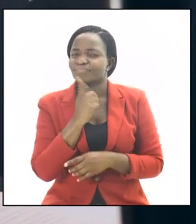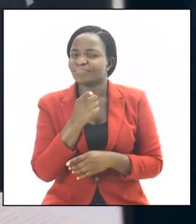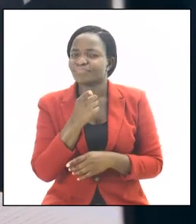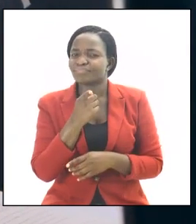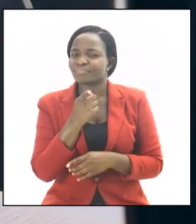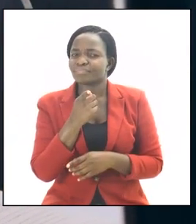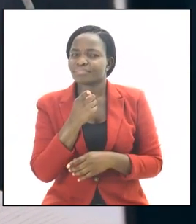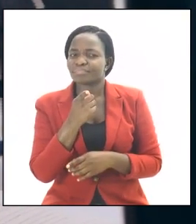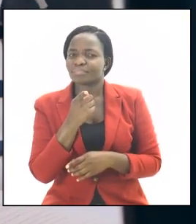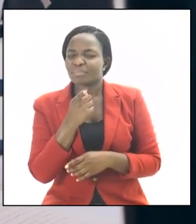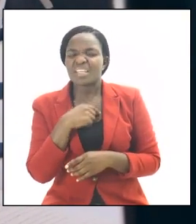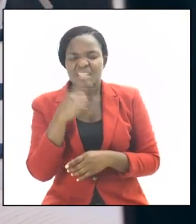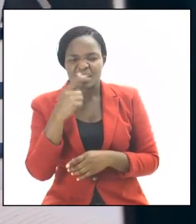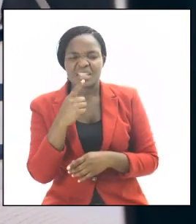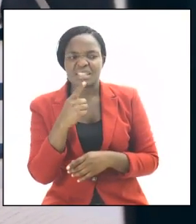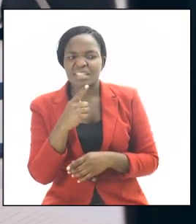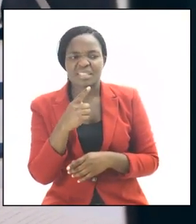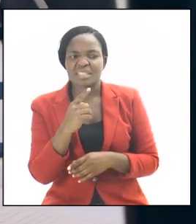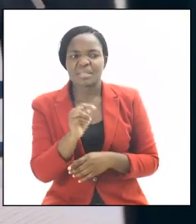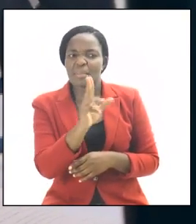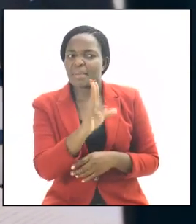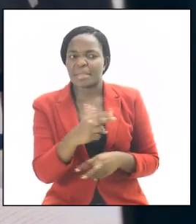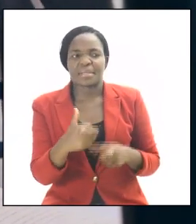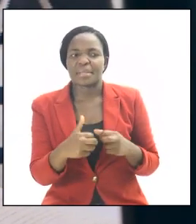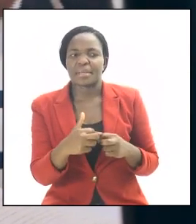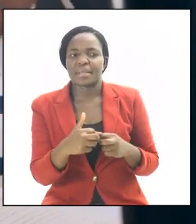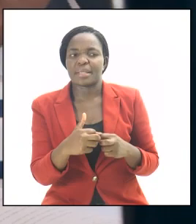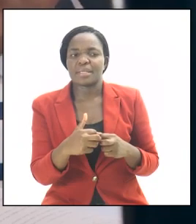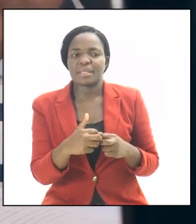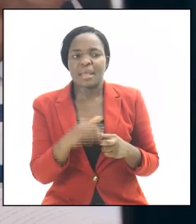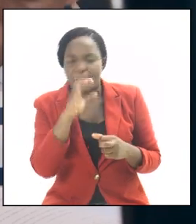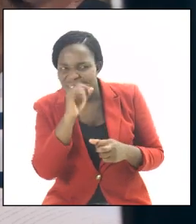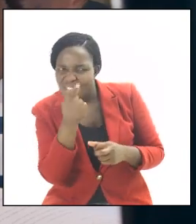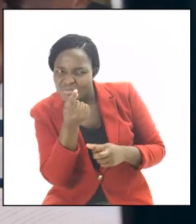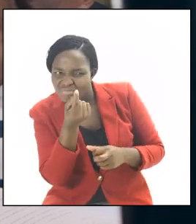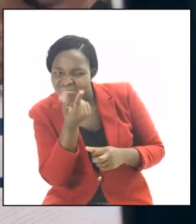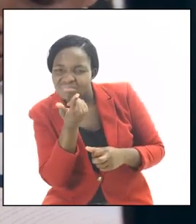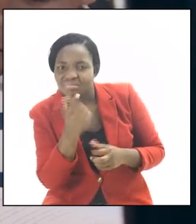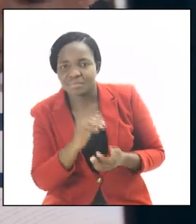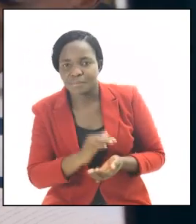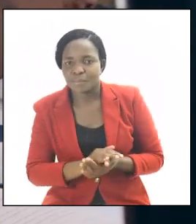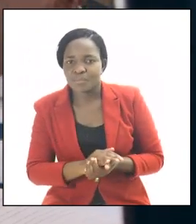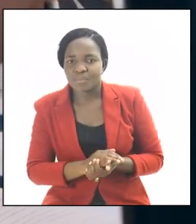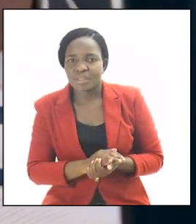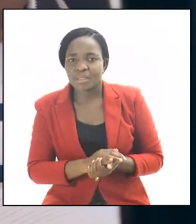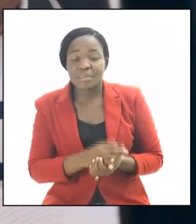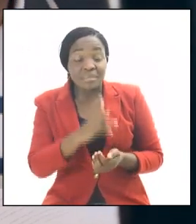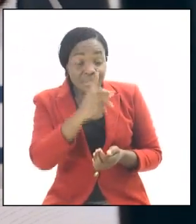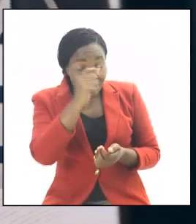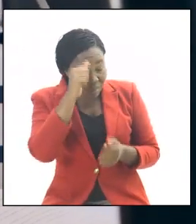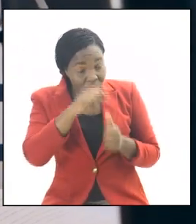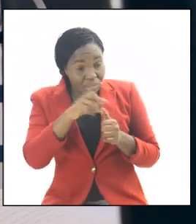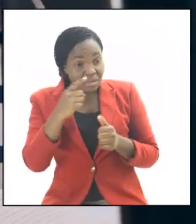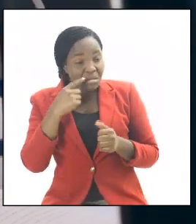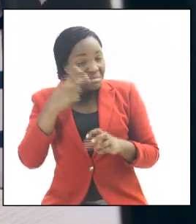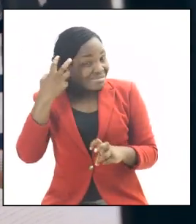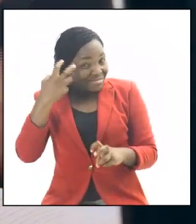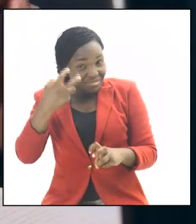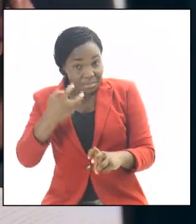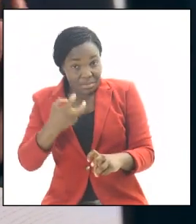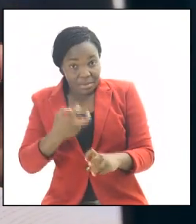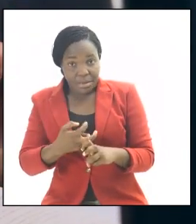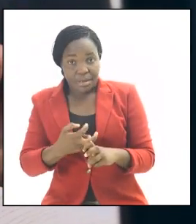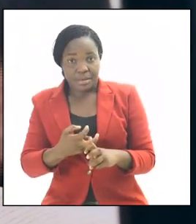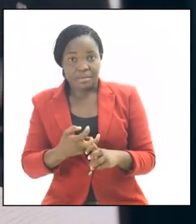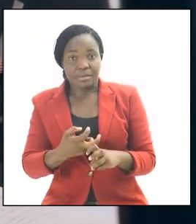This must be the human error that our teacher spoke about. It is very difficult to measure the exact distance around the circle by